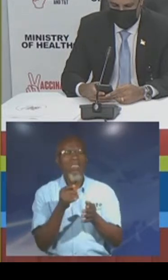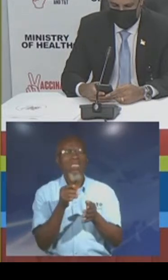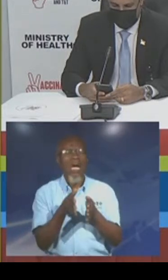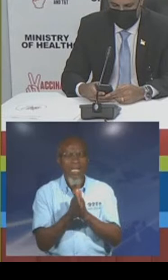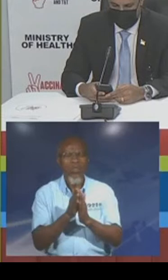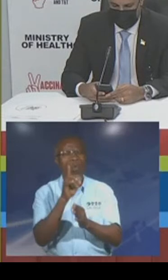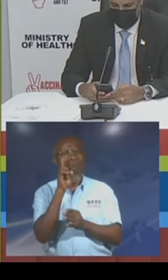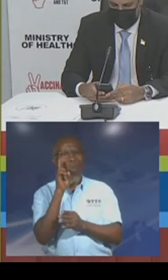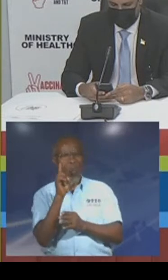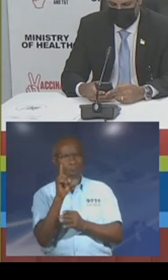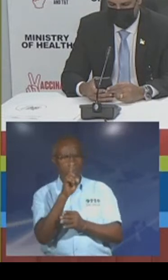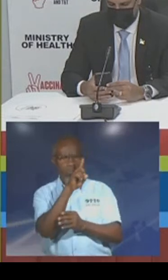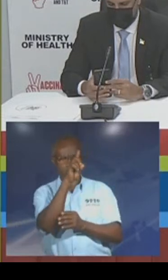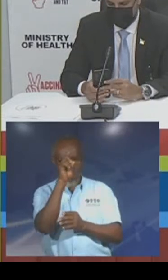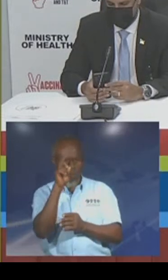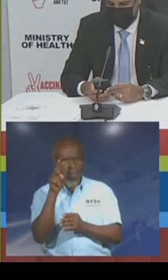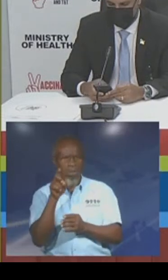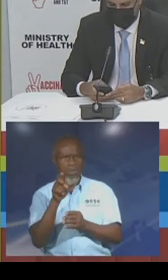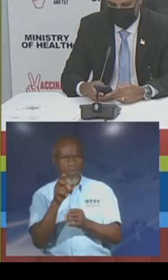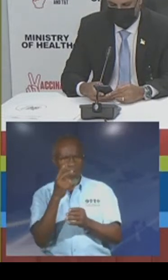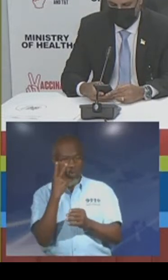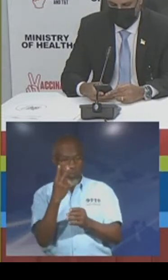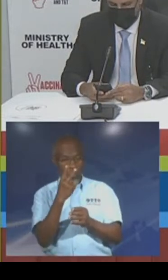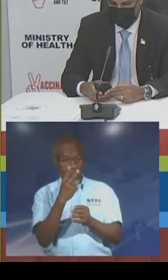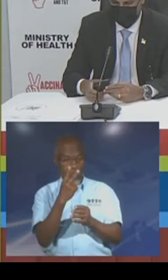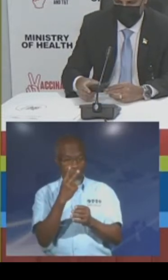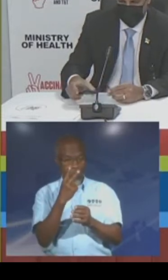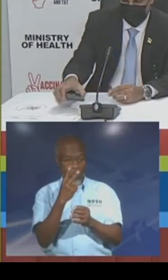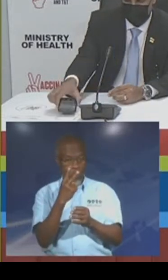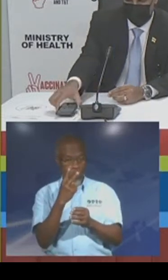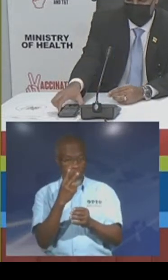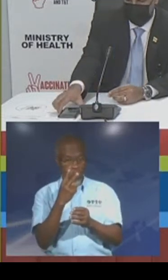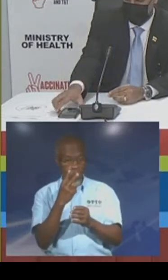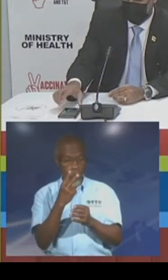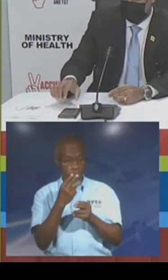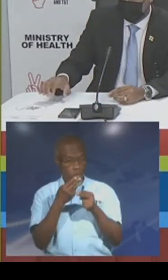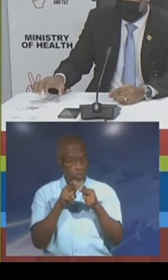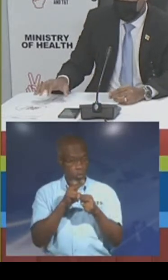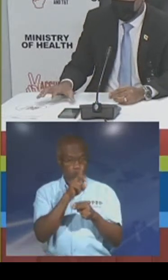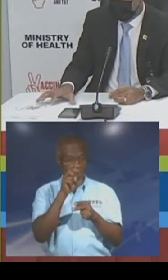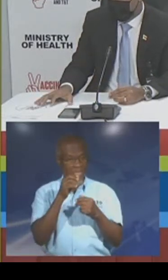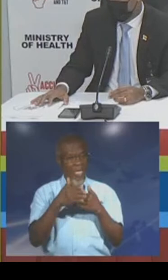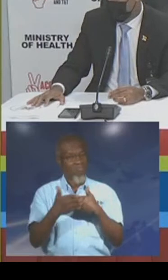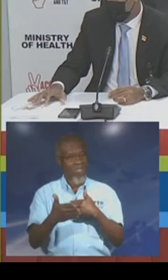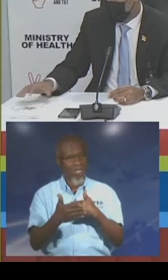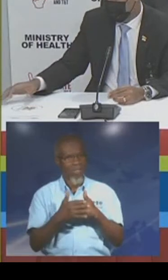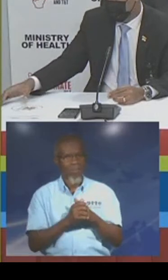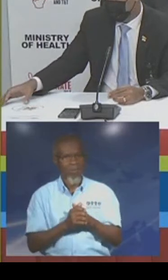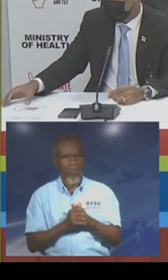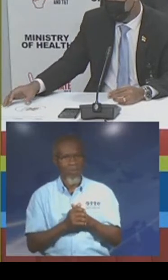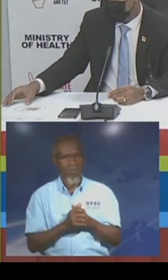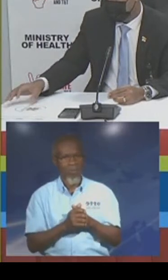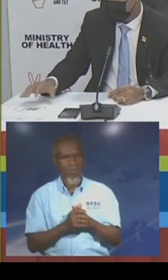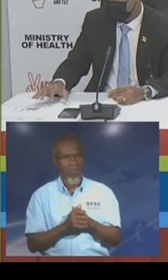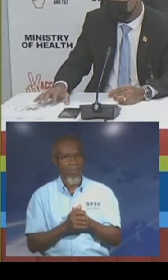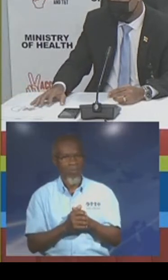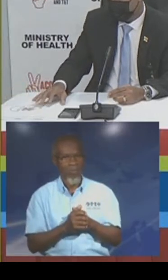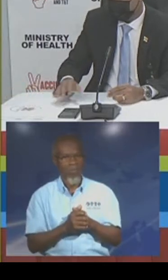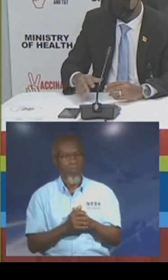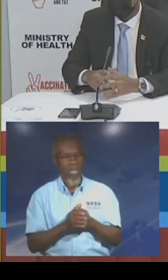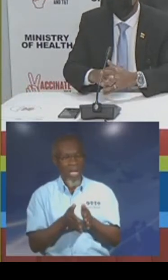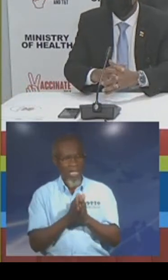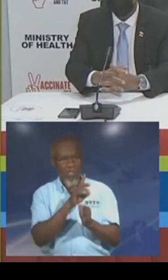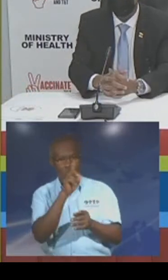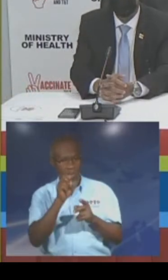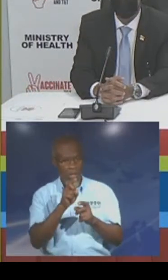one question and 2 brief questions thereafter. Please ask your questions one right after the other.